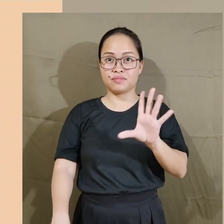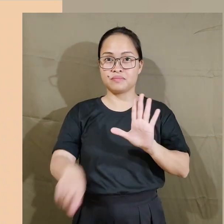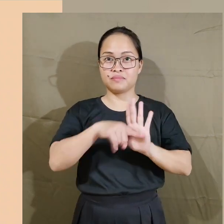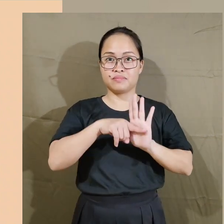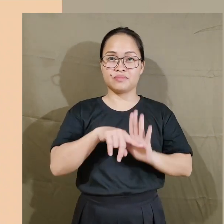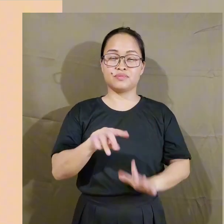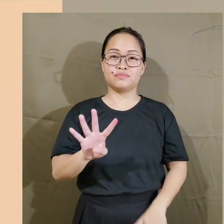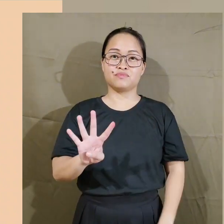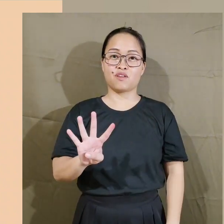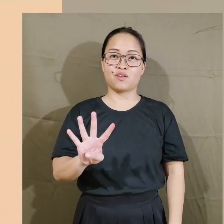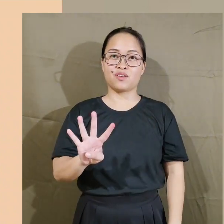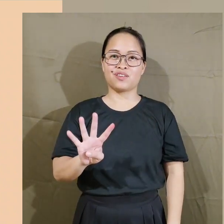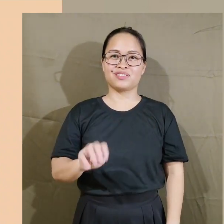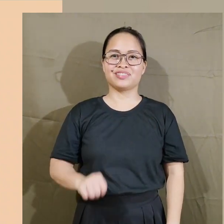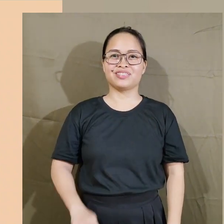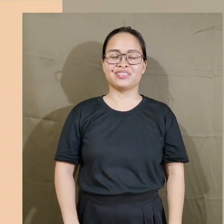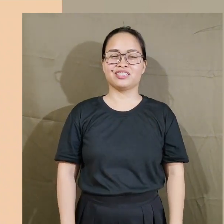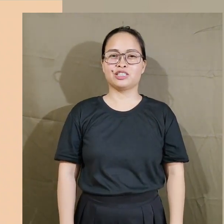7 minus 4,